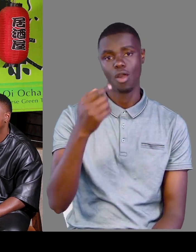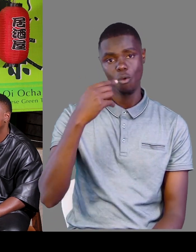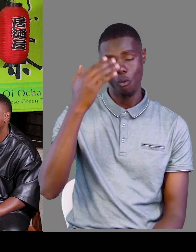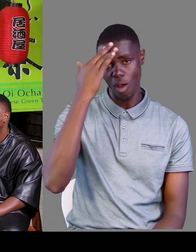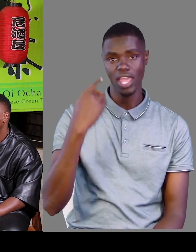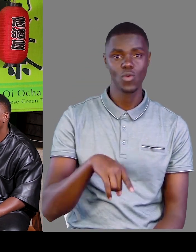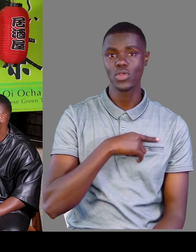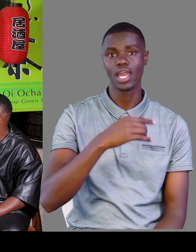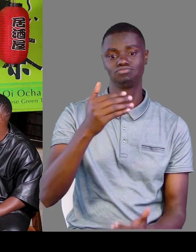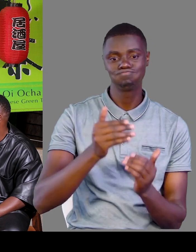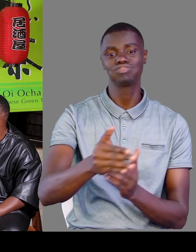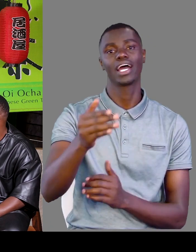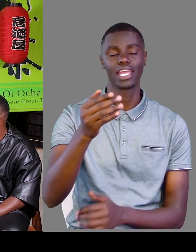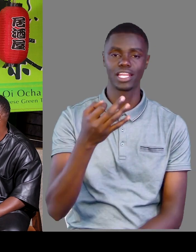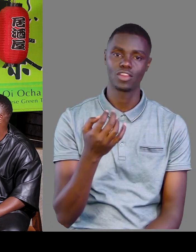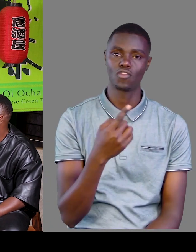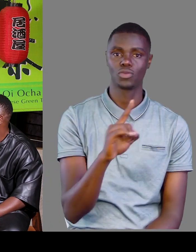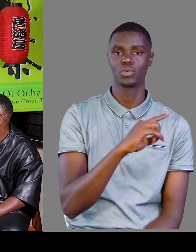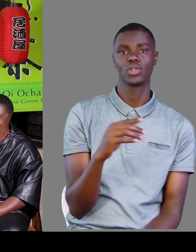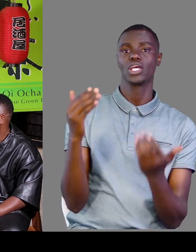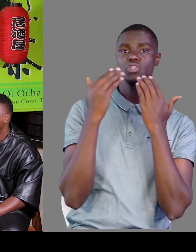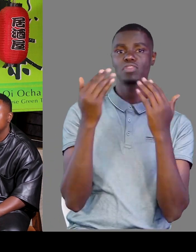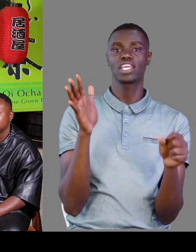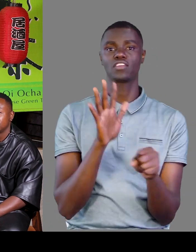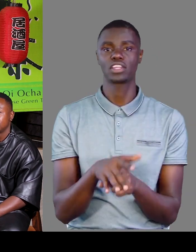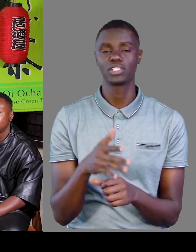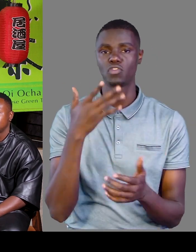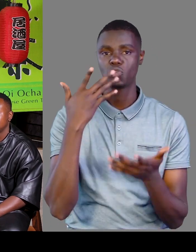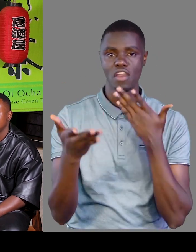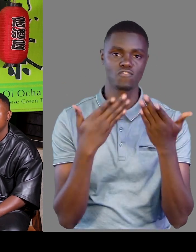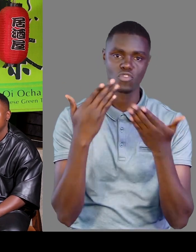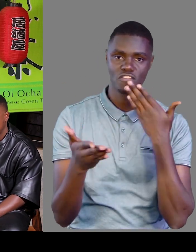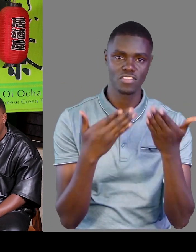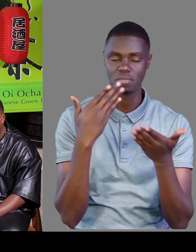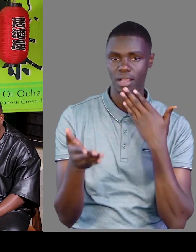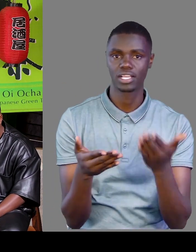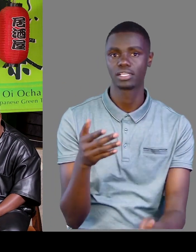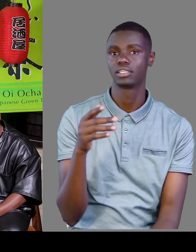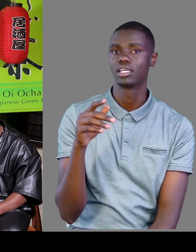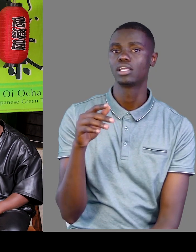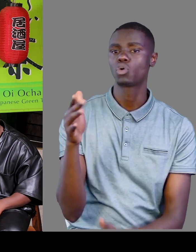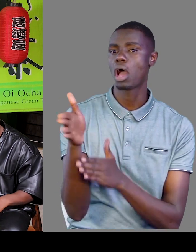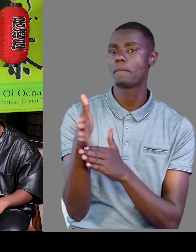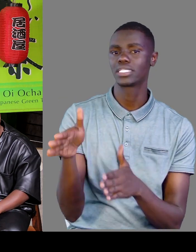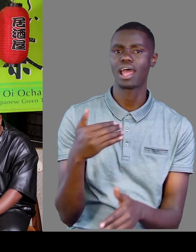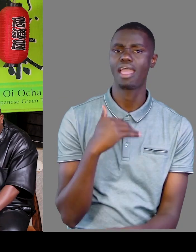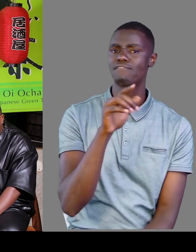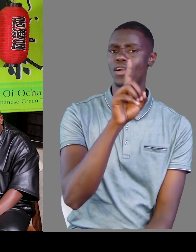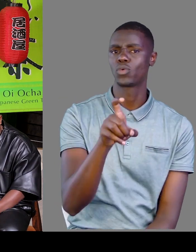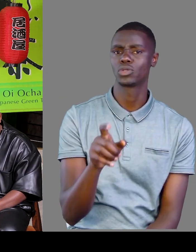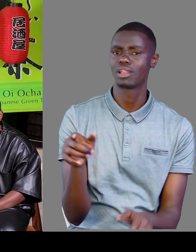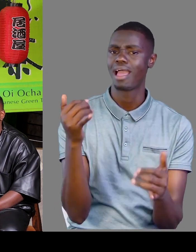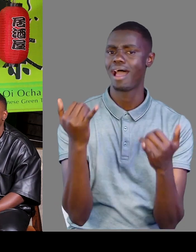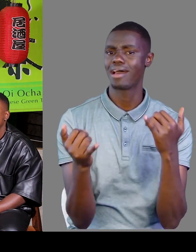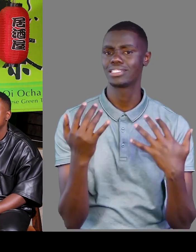Because we're ahead of you. Yeah. Awesome. Thank you so much for those responses, Samira and Ambassador. I have a